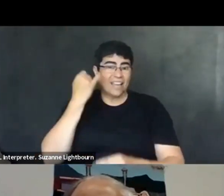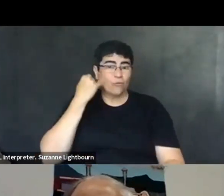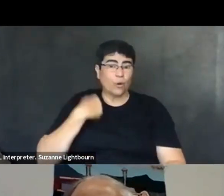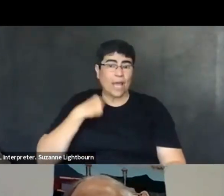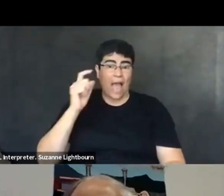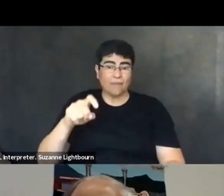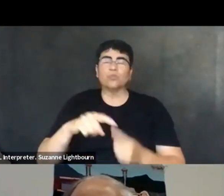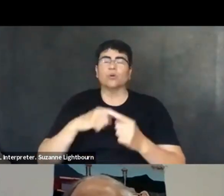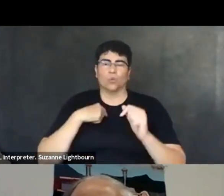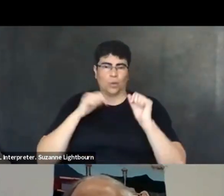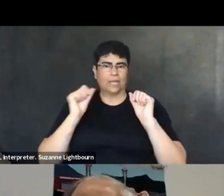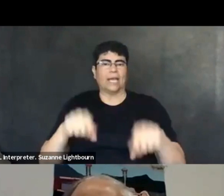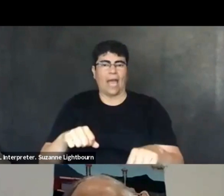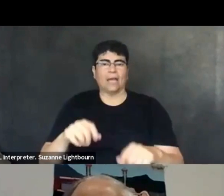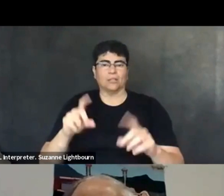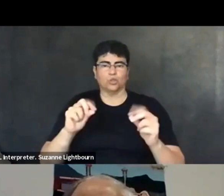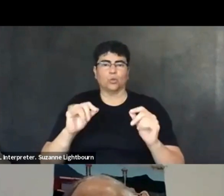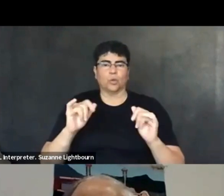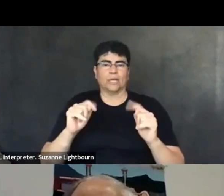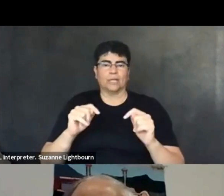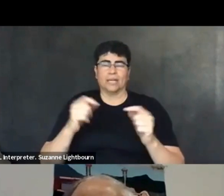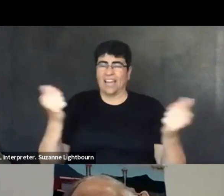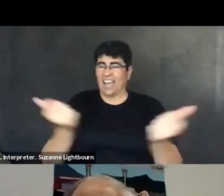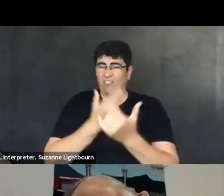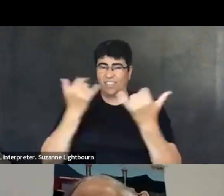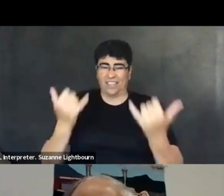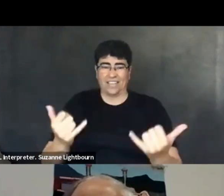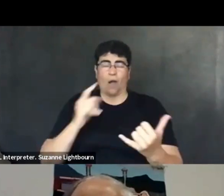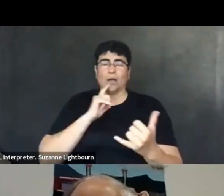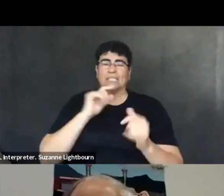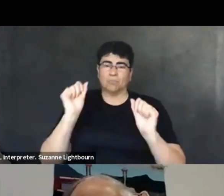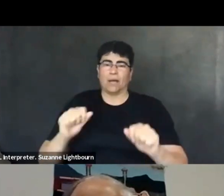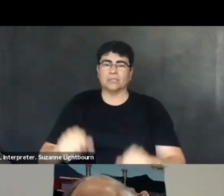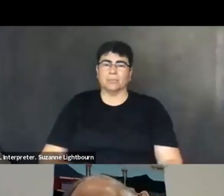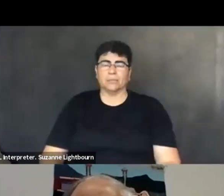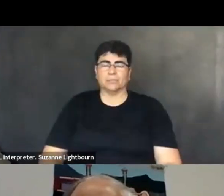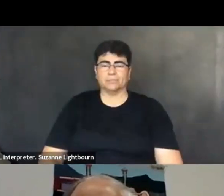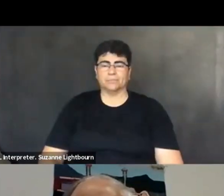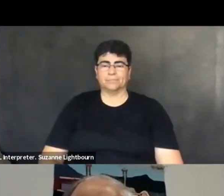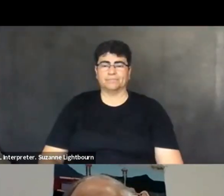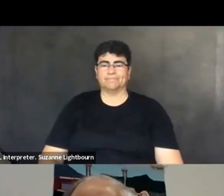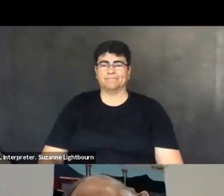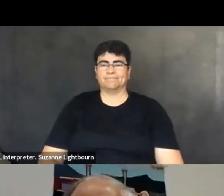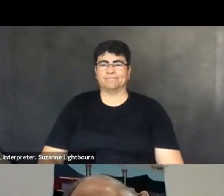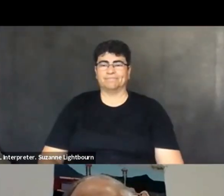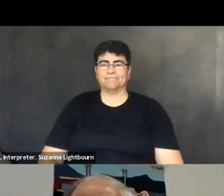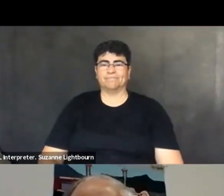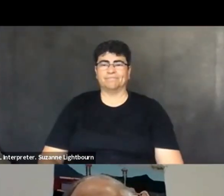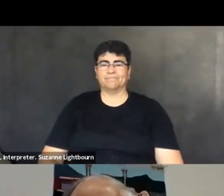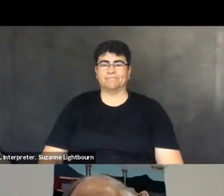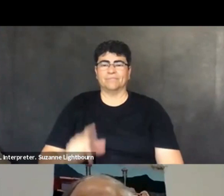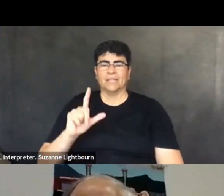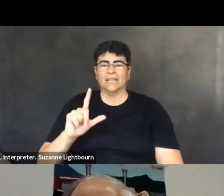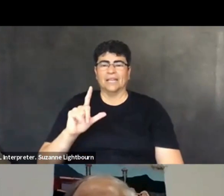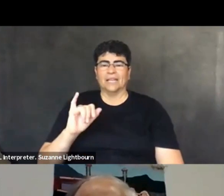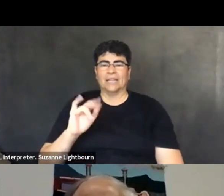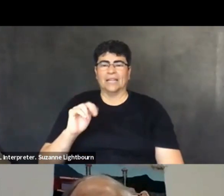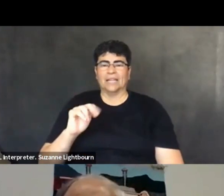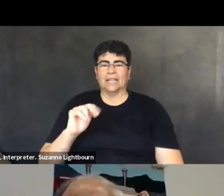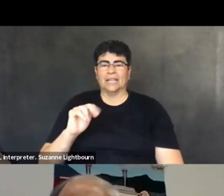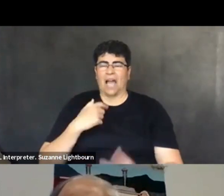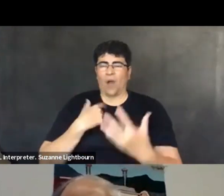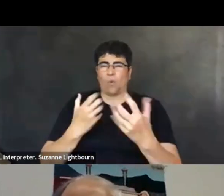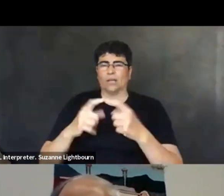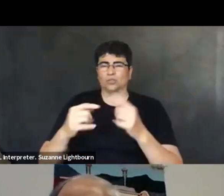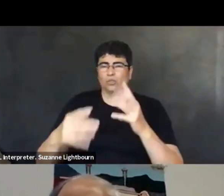Everything right now is possible. This is Linda, and I want to follow on that